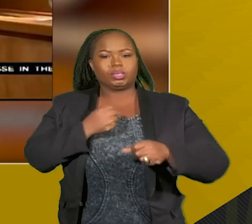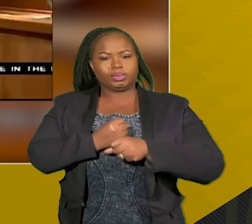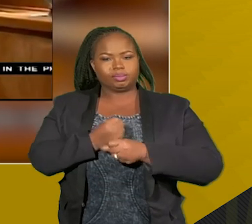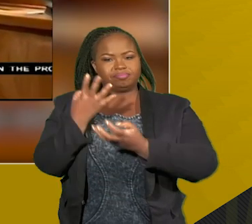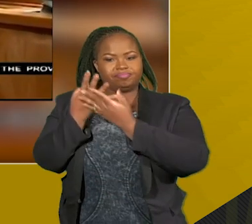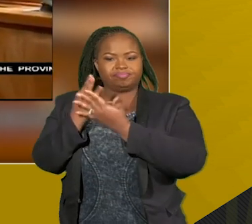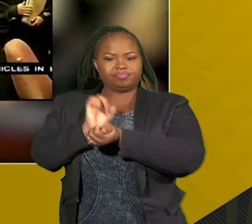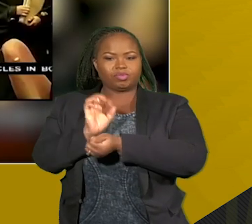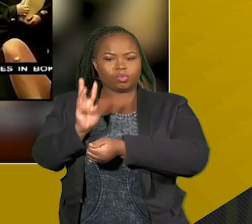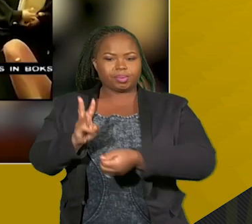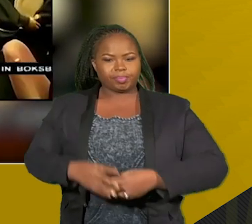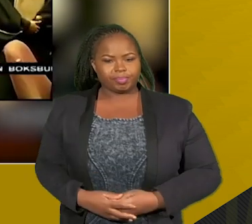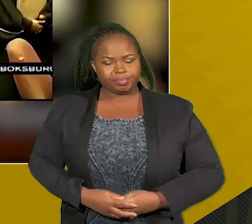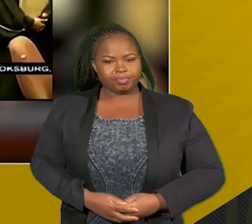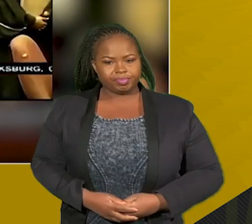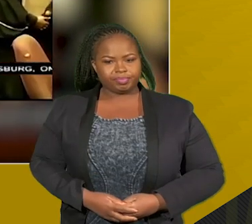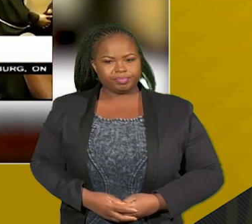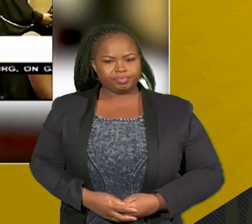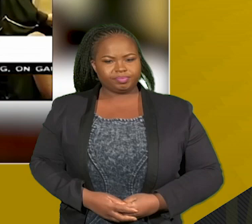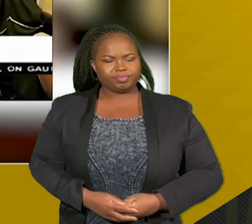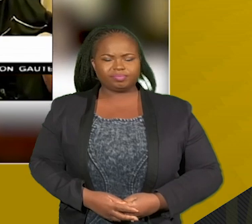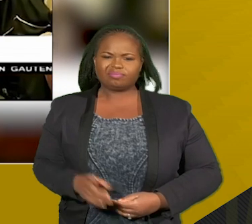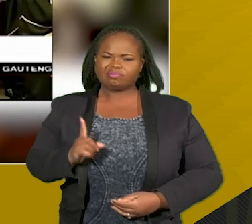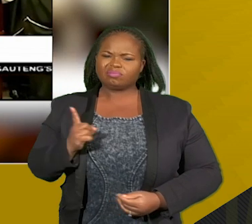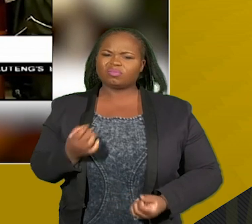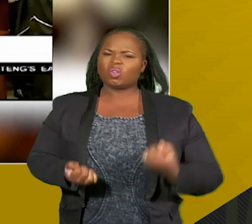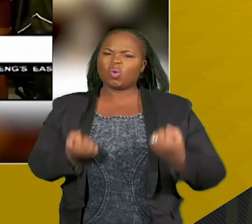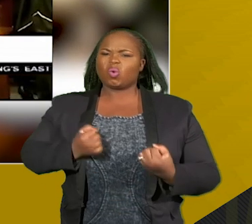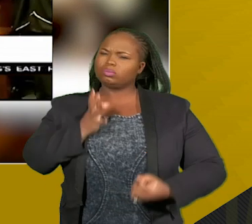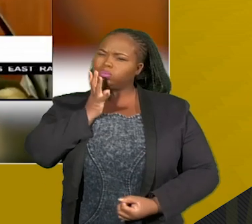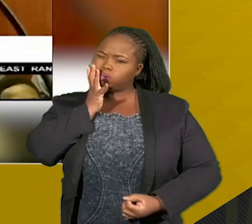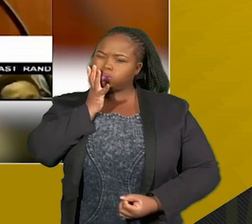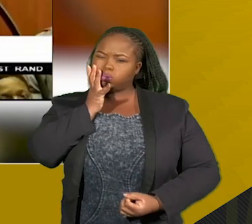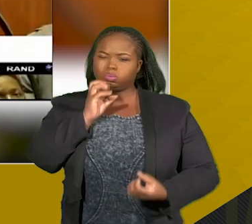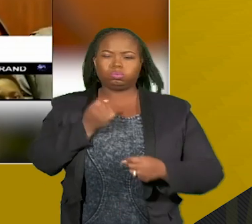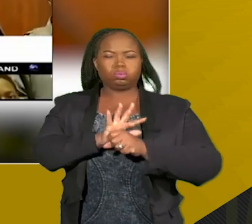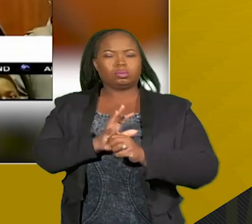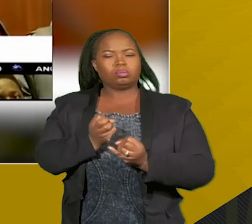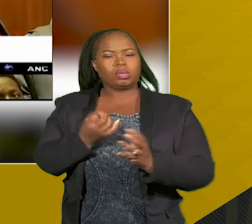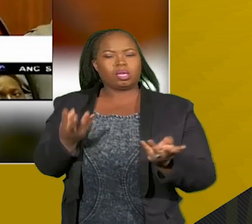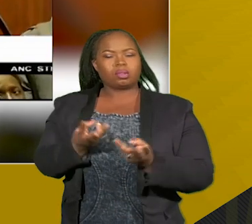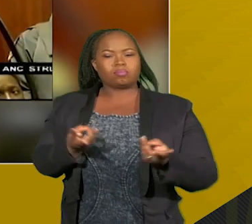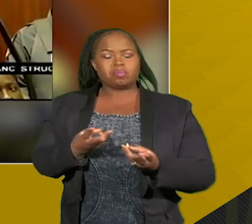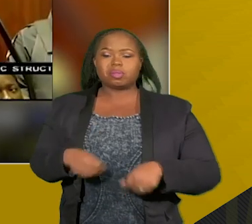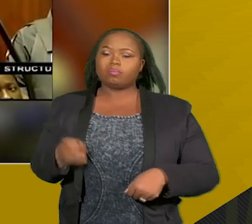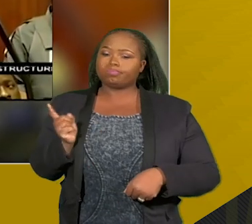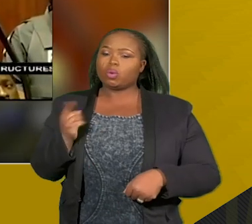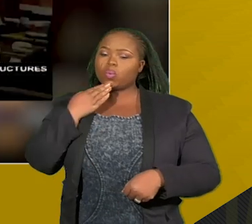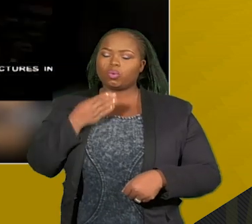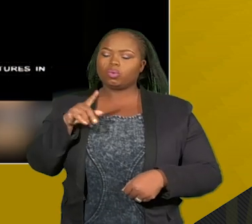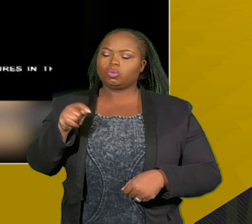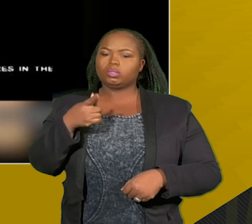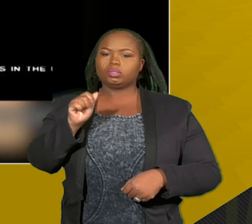imprisonment. Durban Magistrate Court was packed to capacity yet again. In the dock stood Thabani